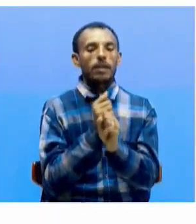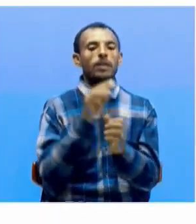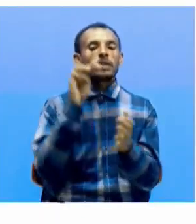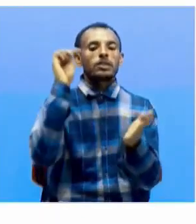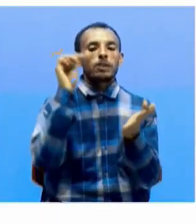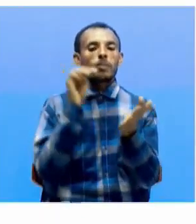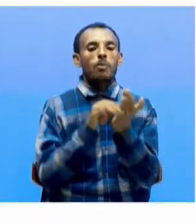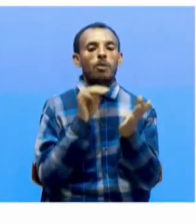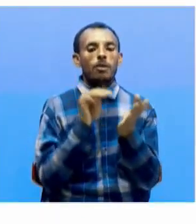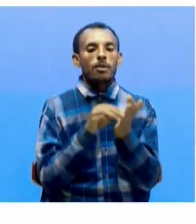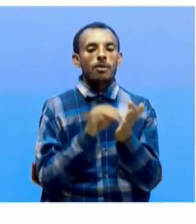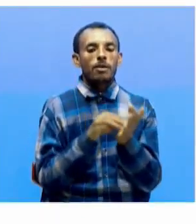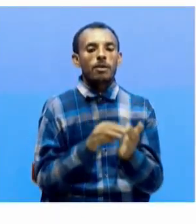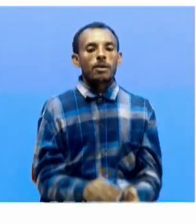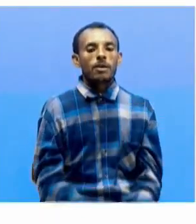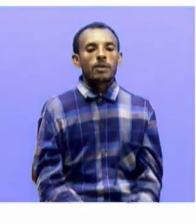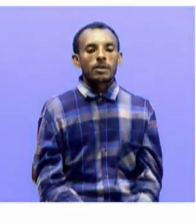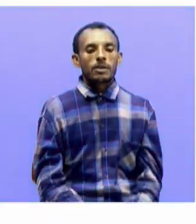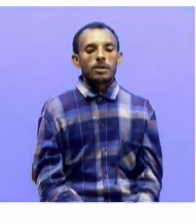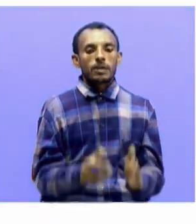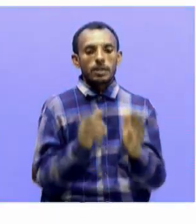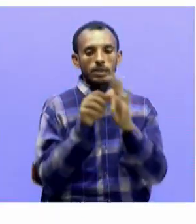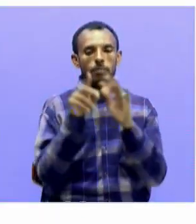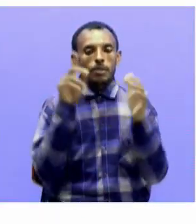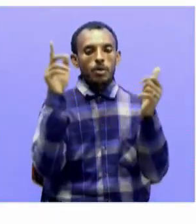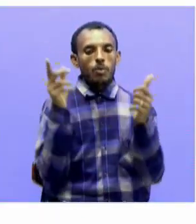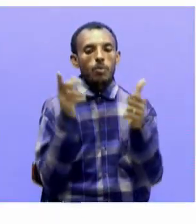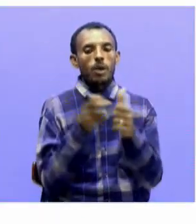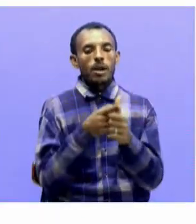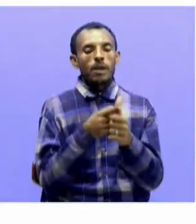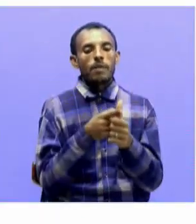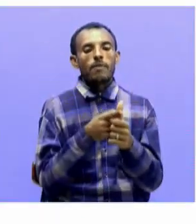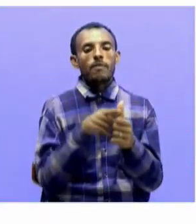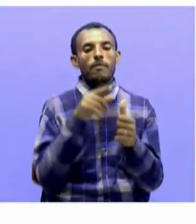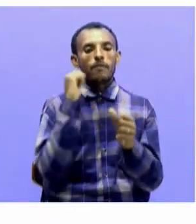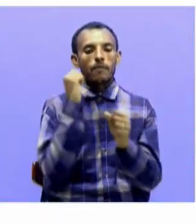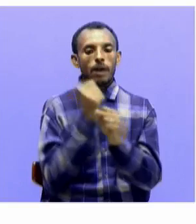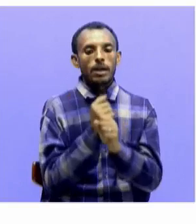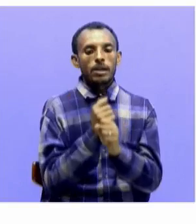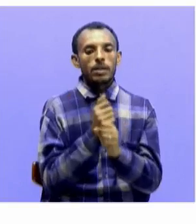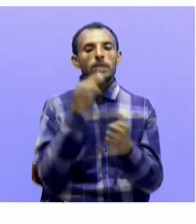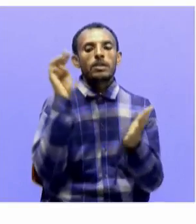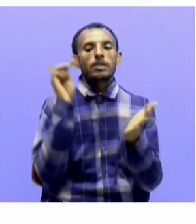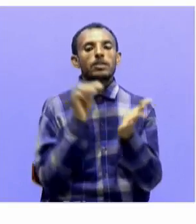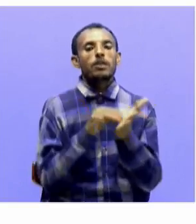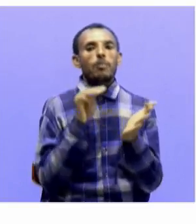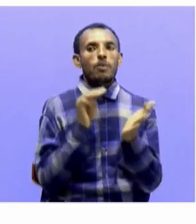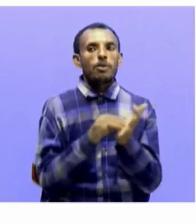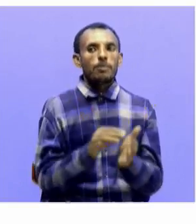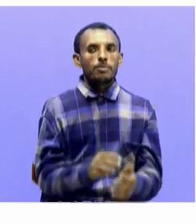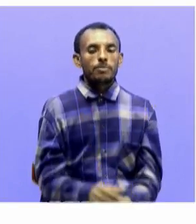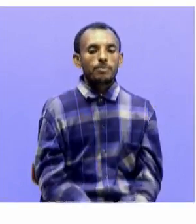Find the mode. This is example 1. Find the mode. Find the mode.